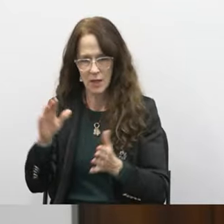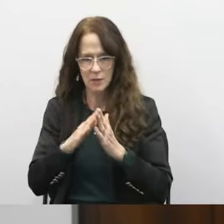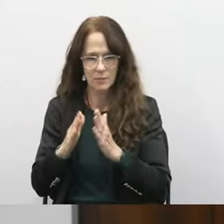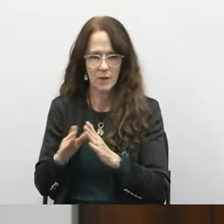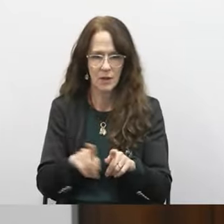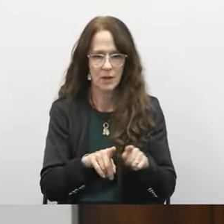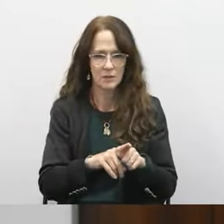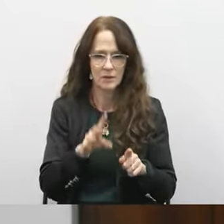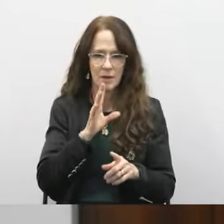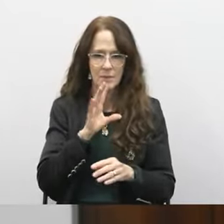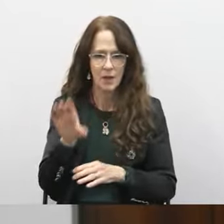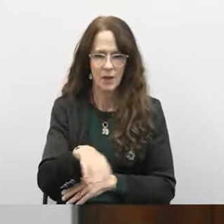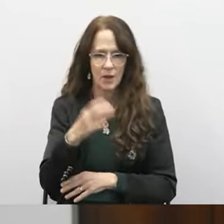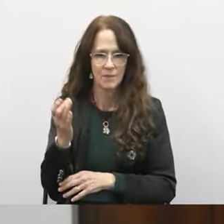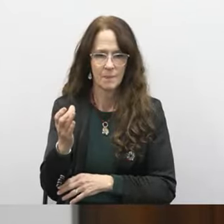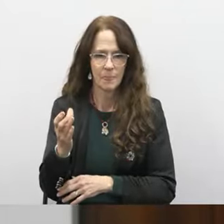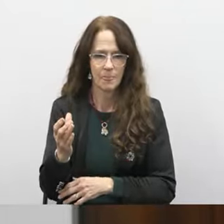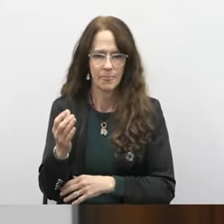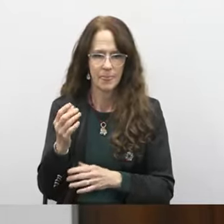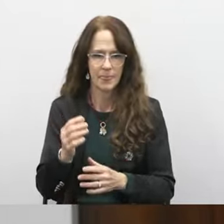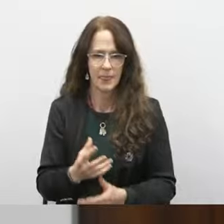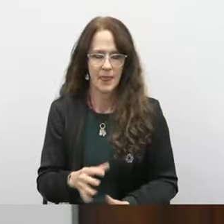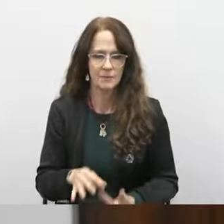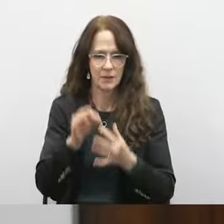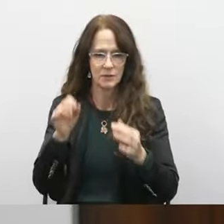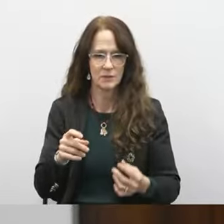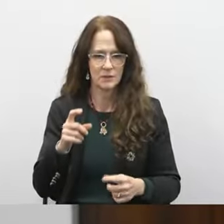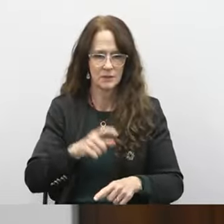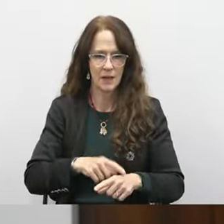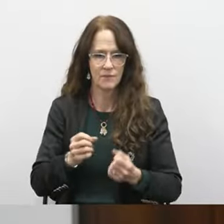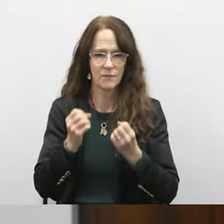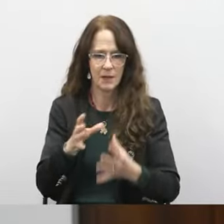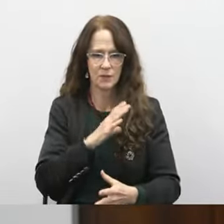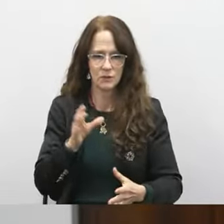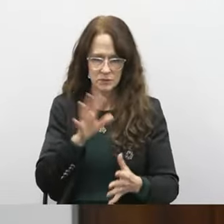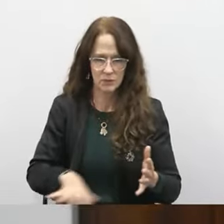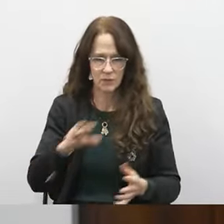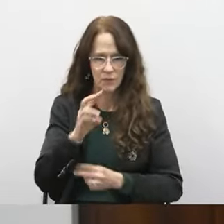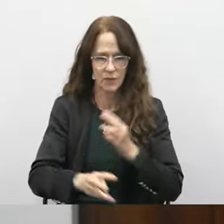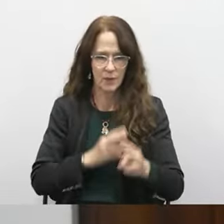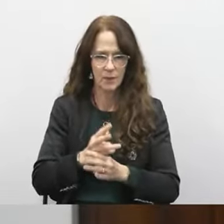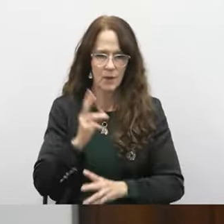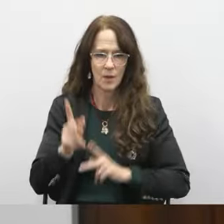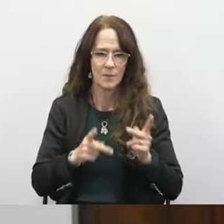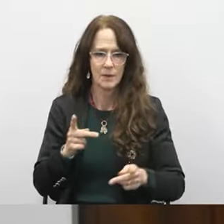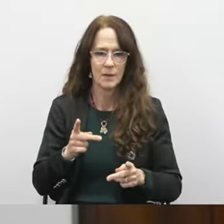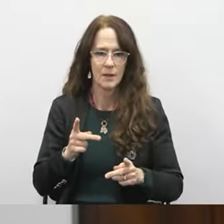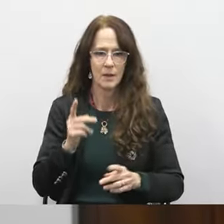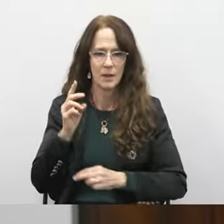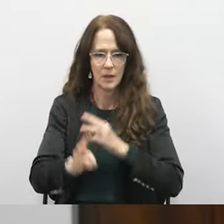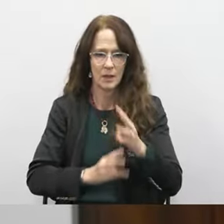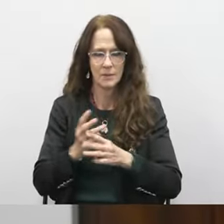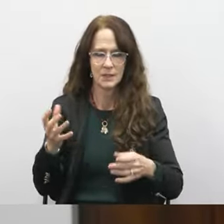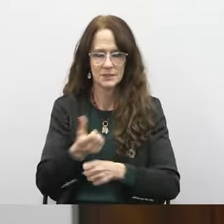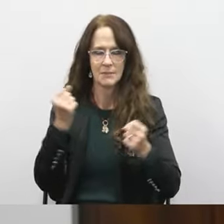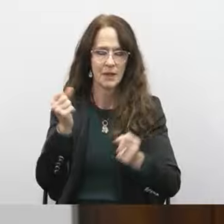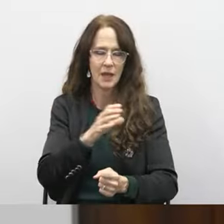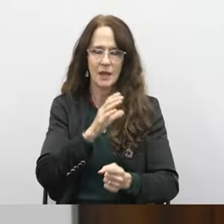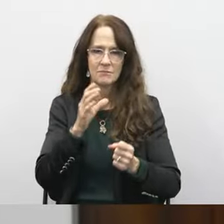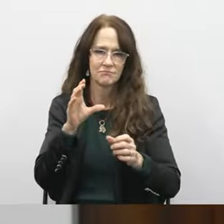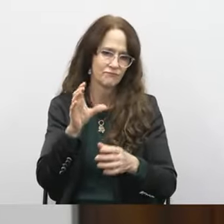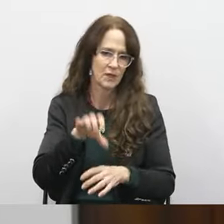talk about Christmas and how that is such a special time for many Christians around the world. So people around the world celebrate Christmas in